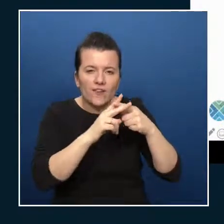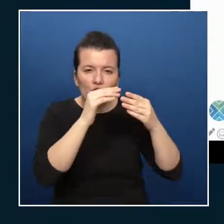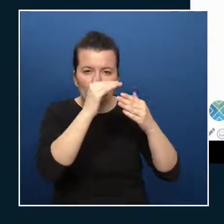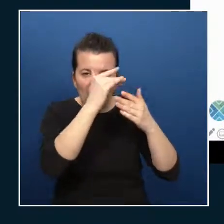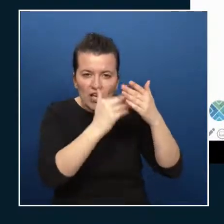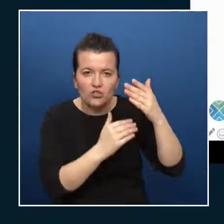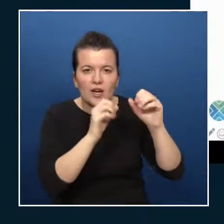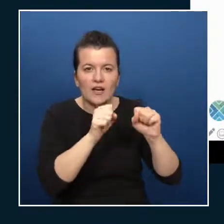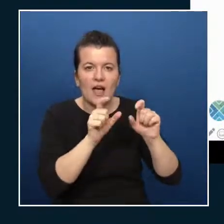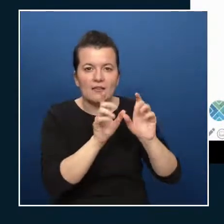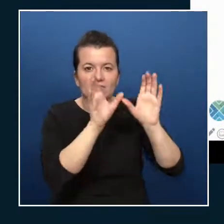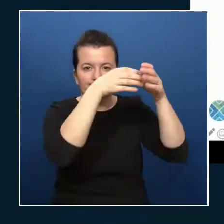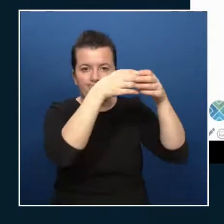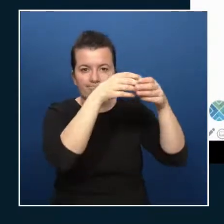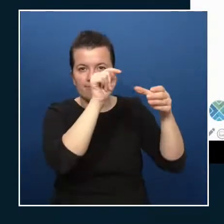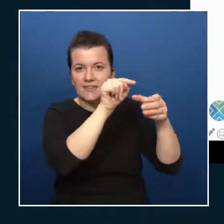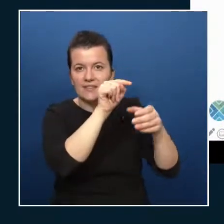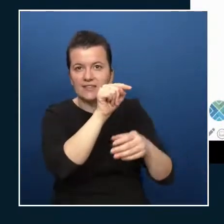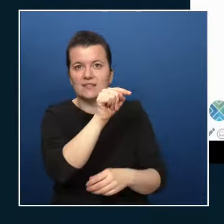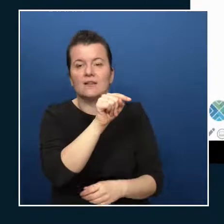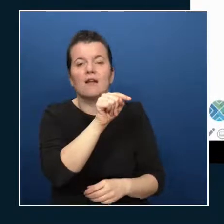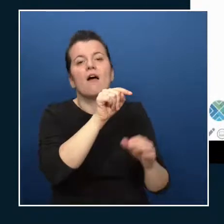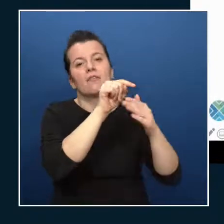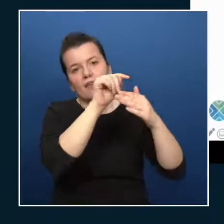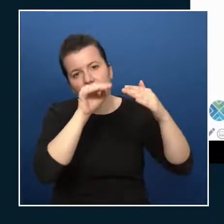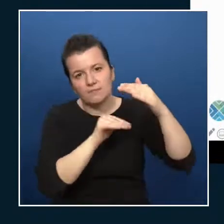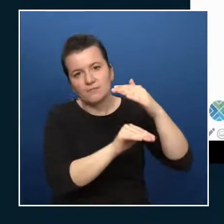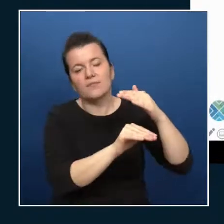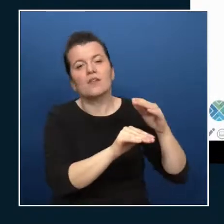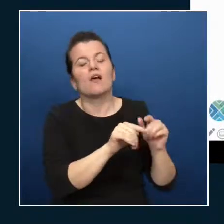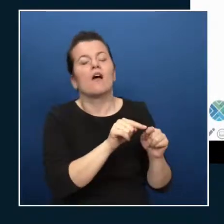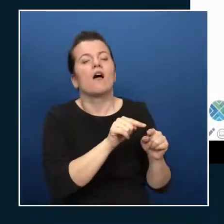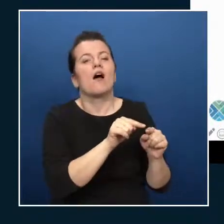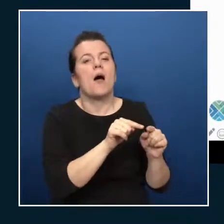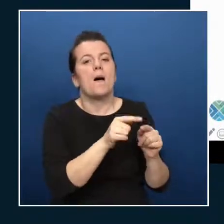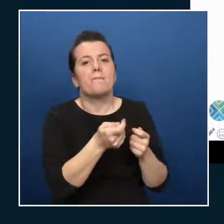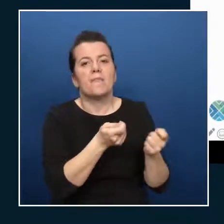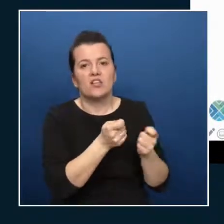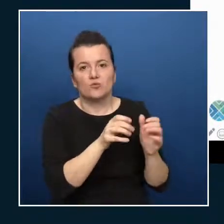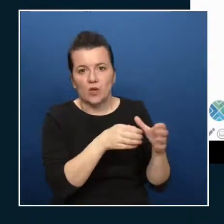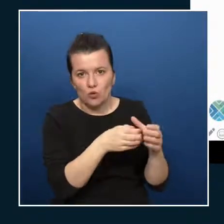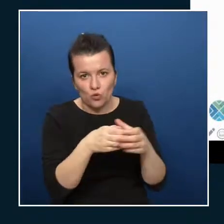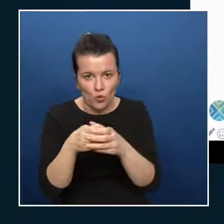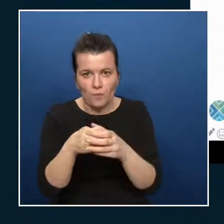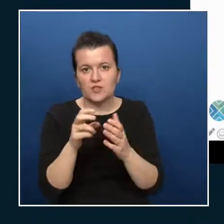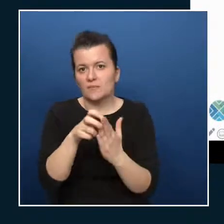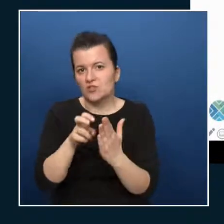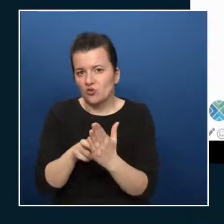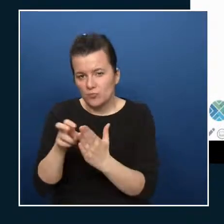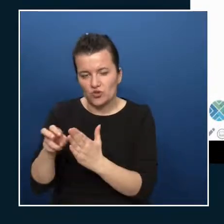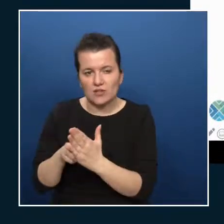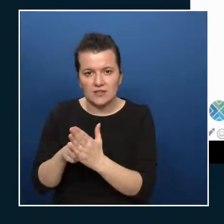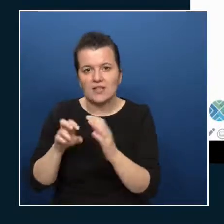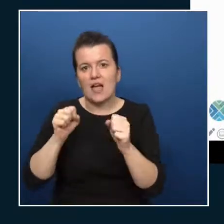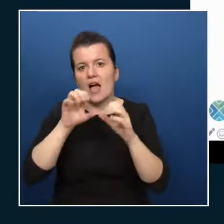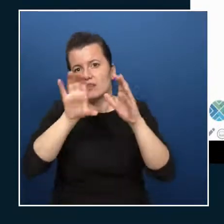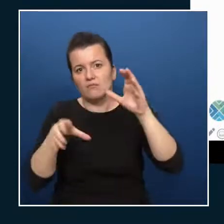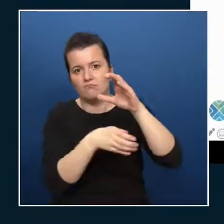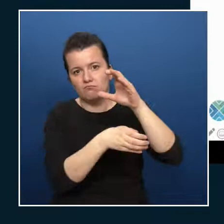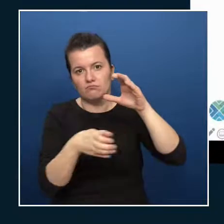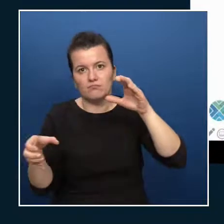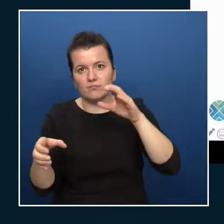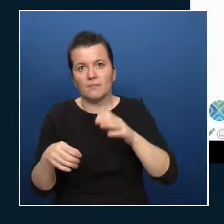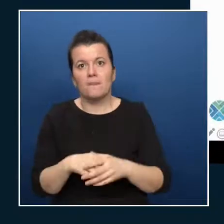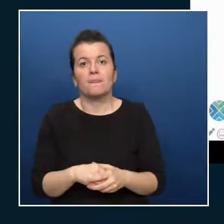be inherited by the underlying management groups and underlying subscriptions. So you don't have to assign all your stuff for